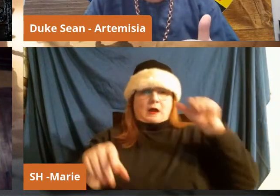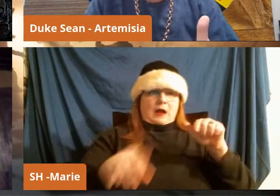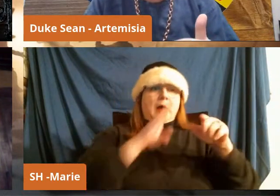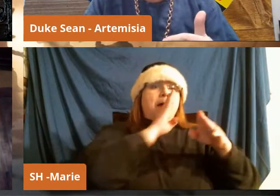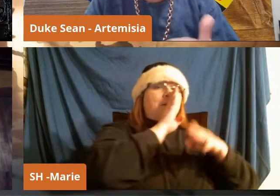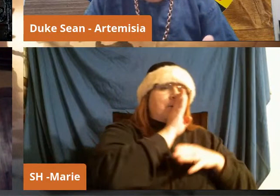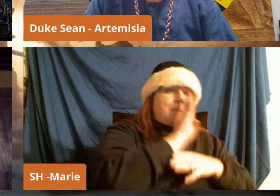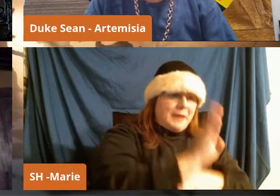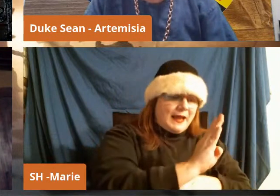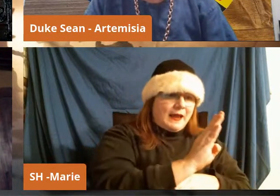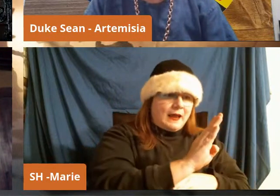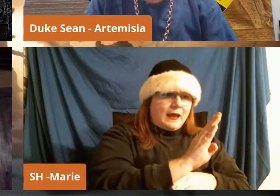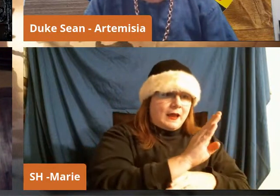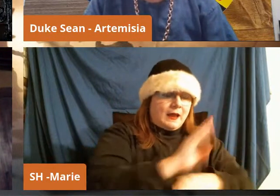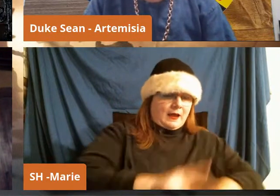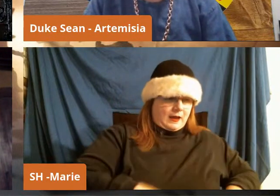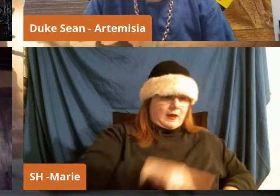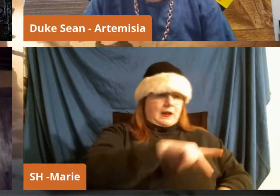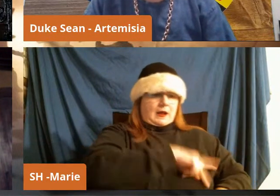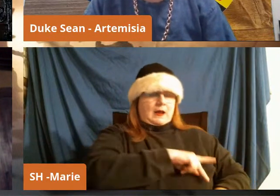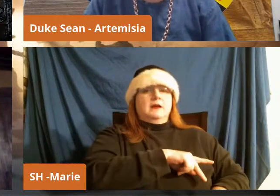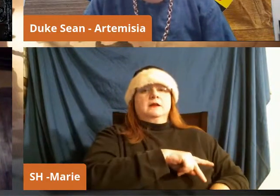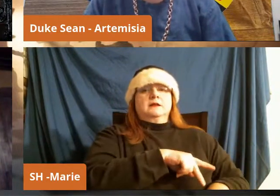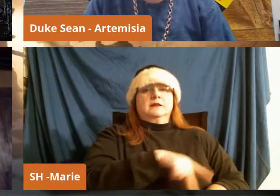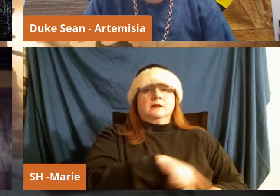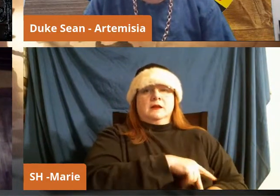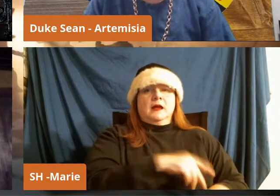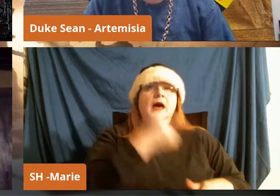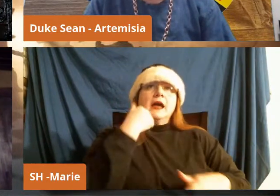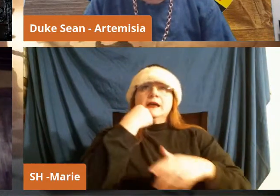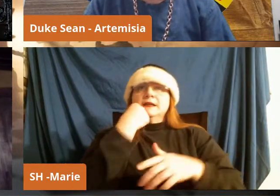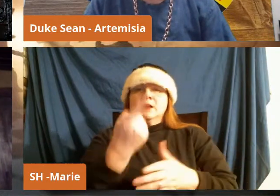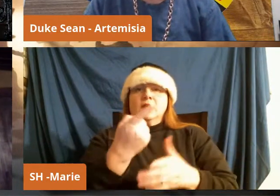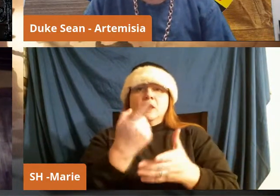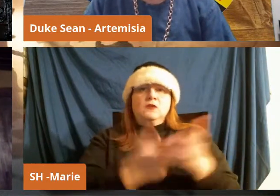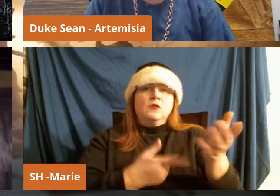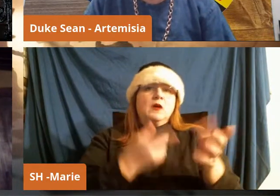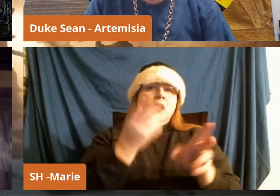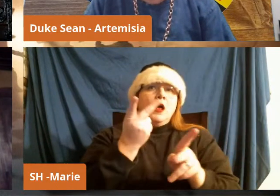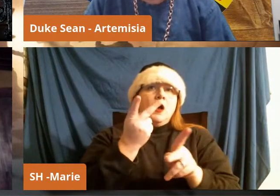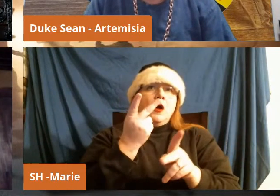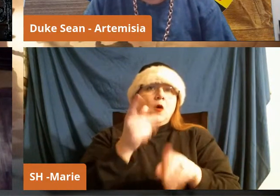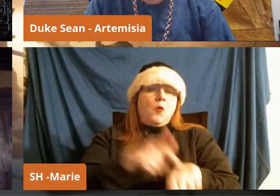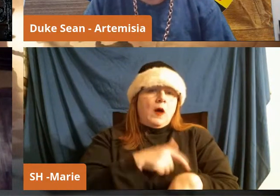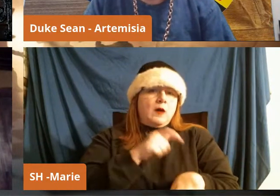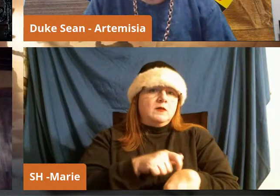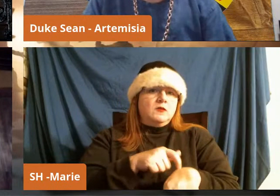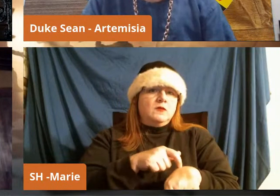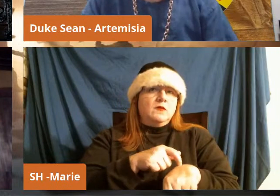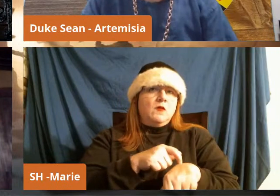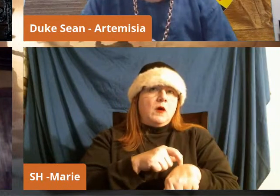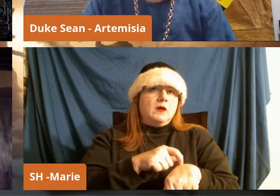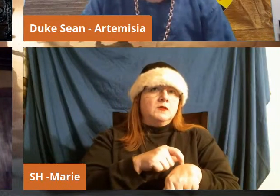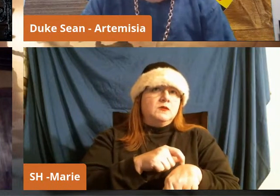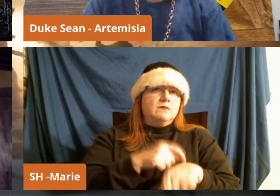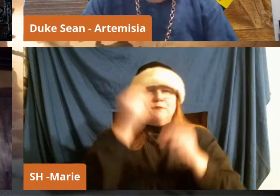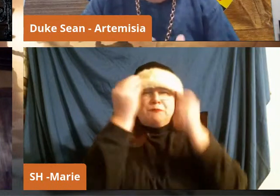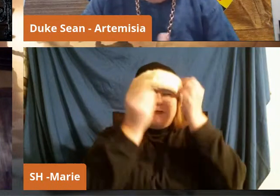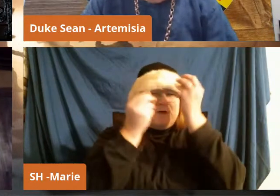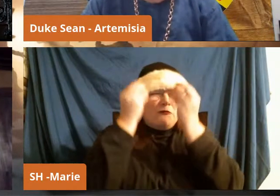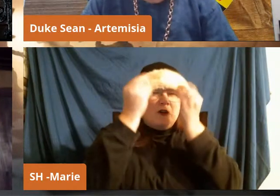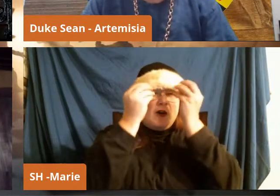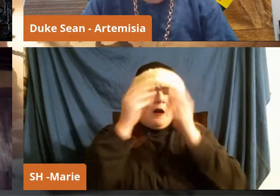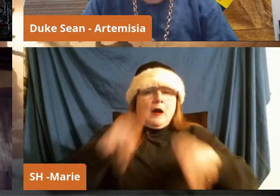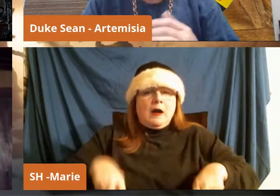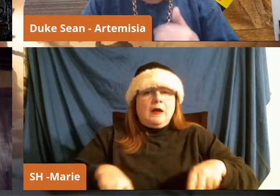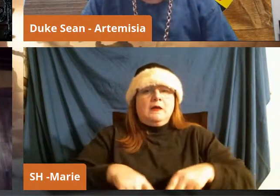being a knight. And I can tell you that took me a while to figure out, because I was knighted